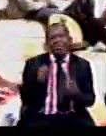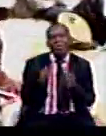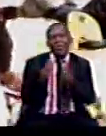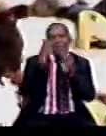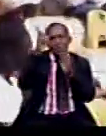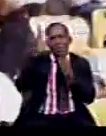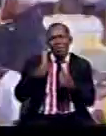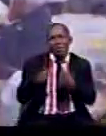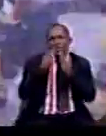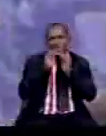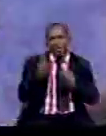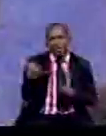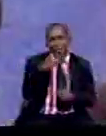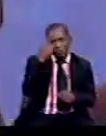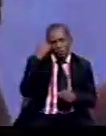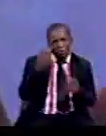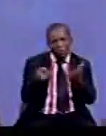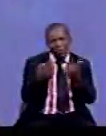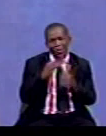Invite the choir.